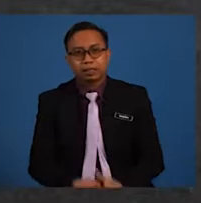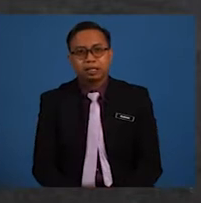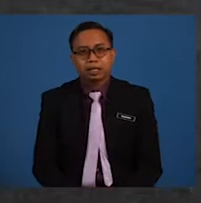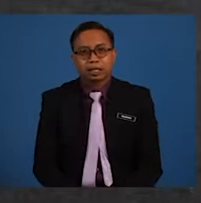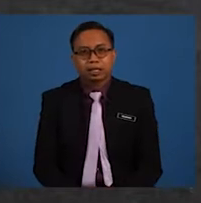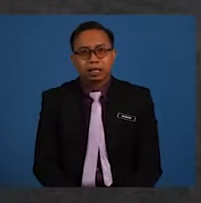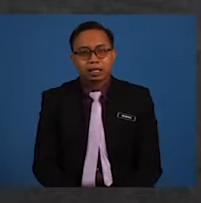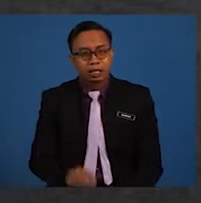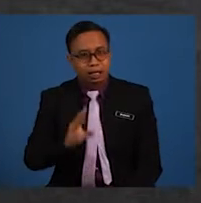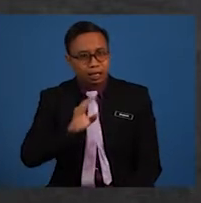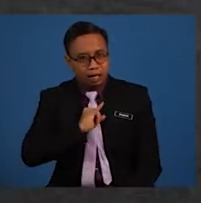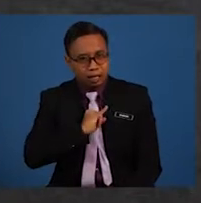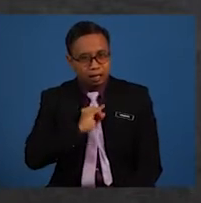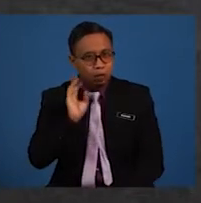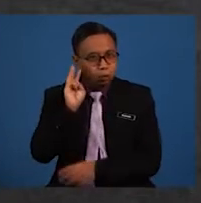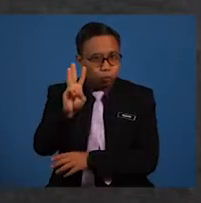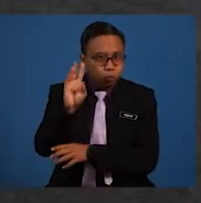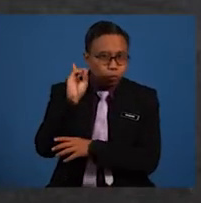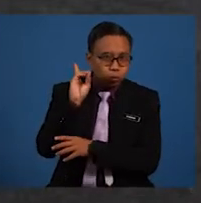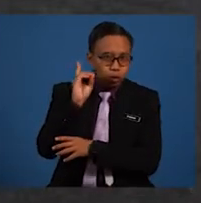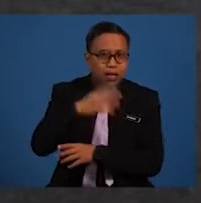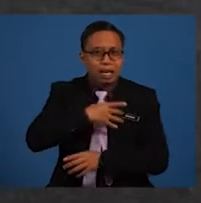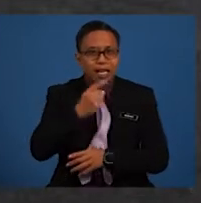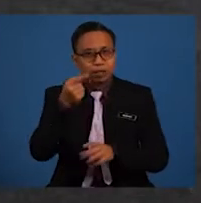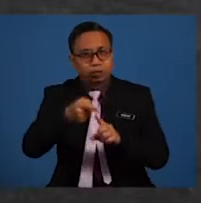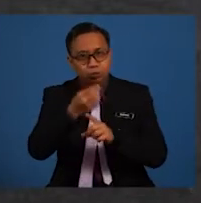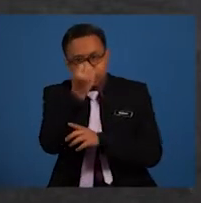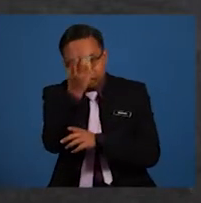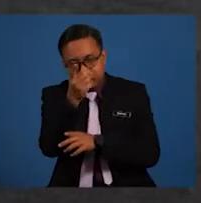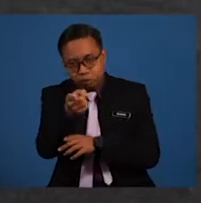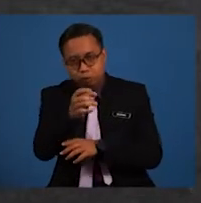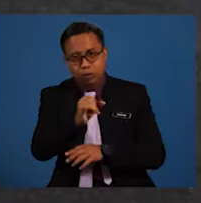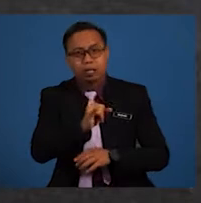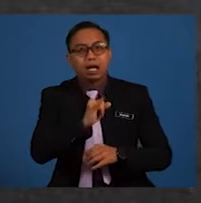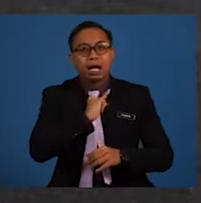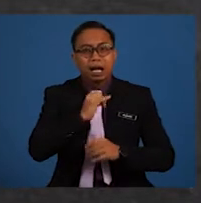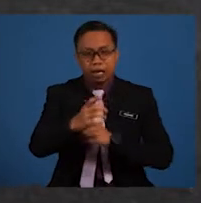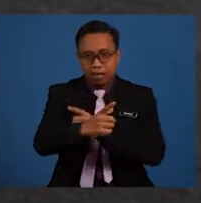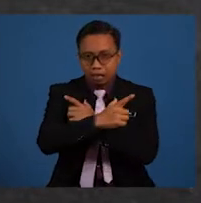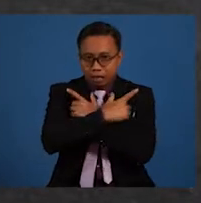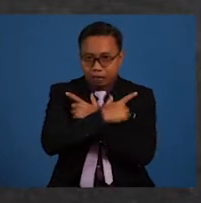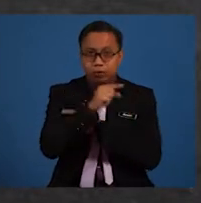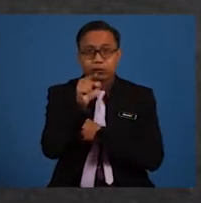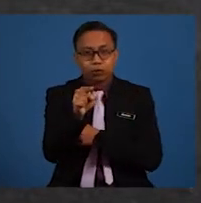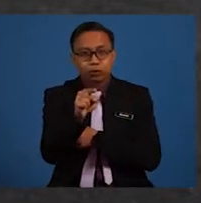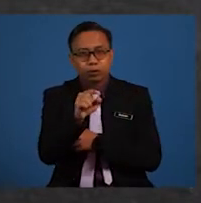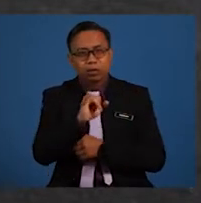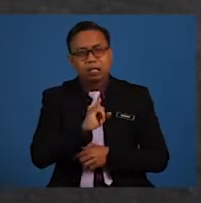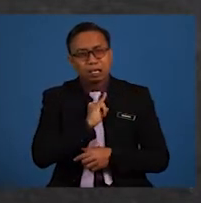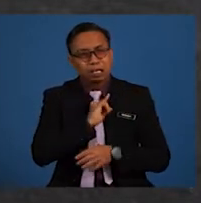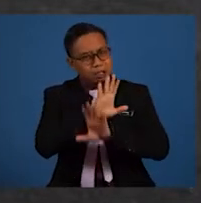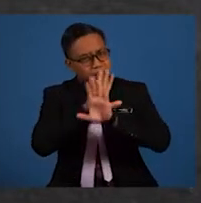P.S. I would like to tell you that I love you. I can't